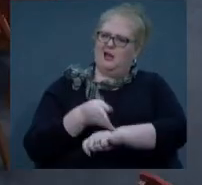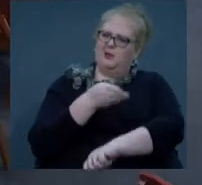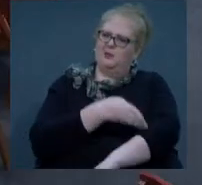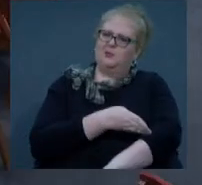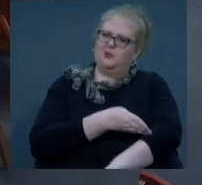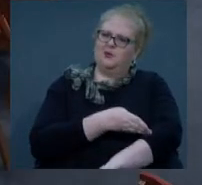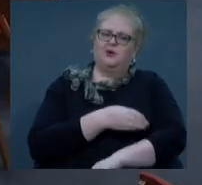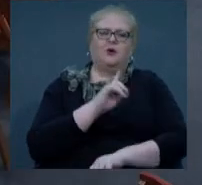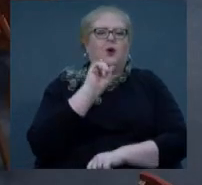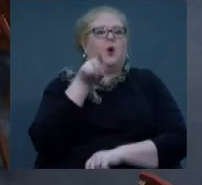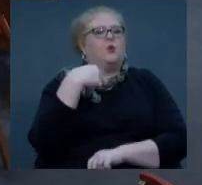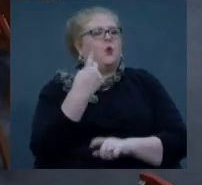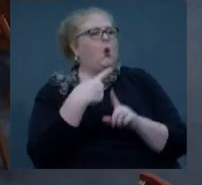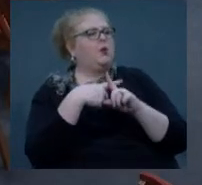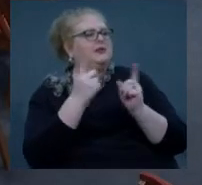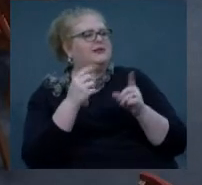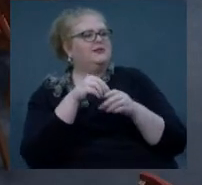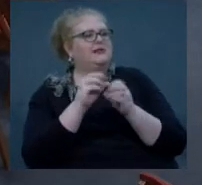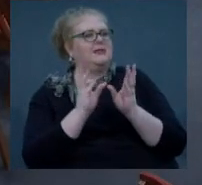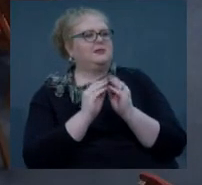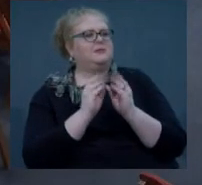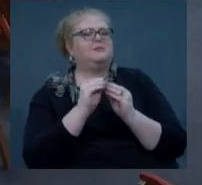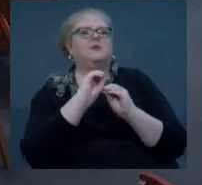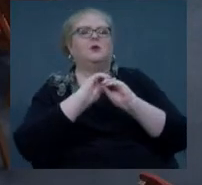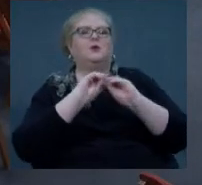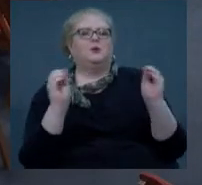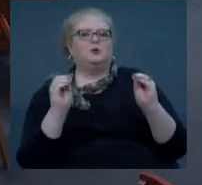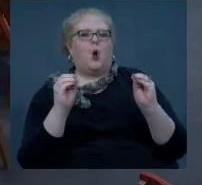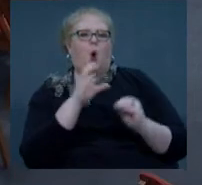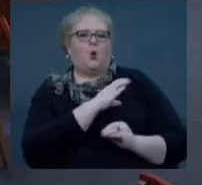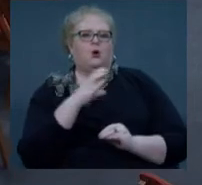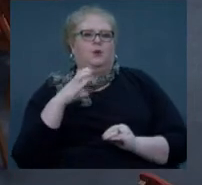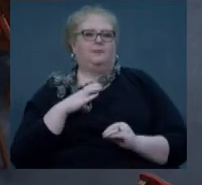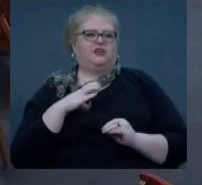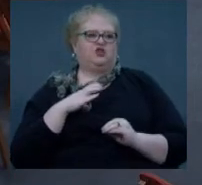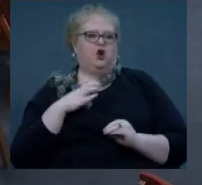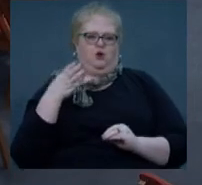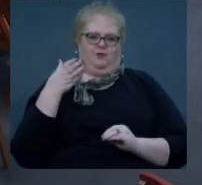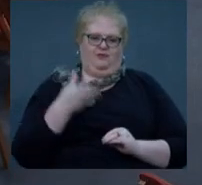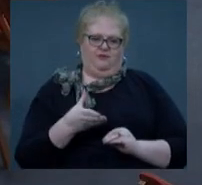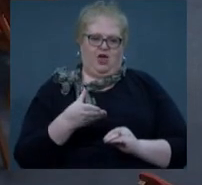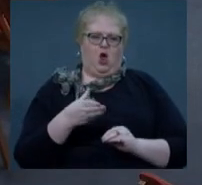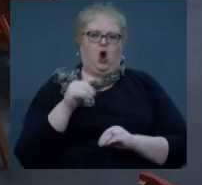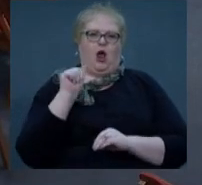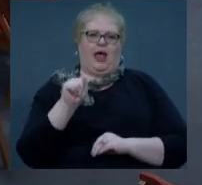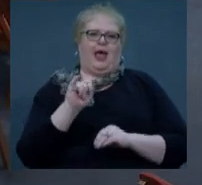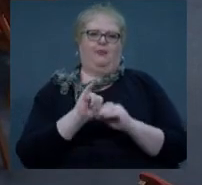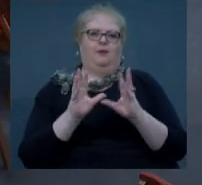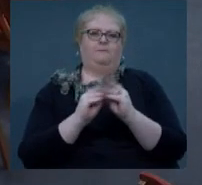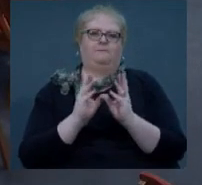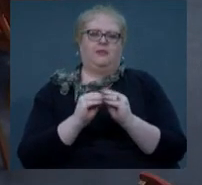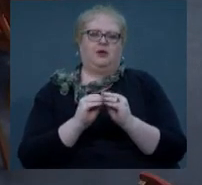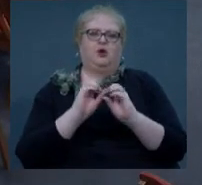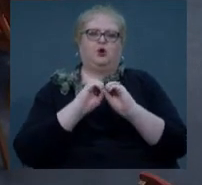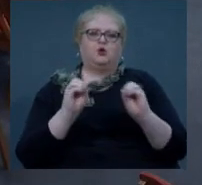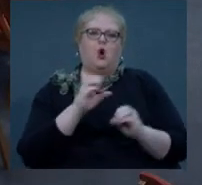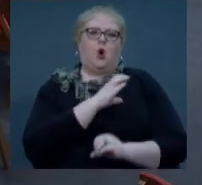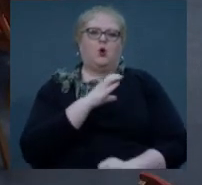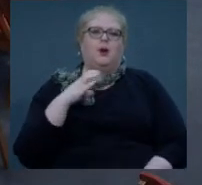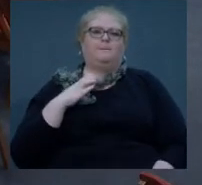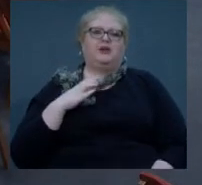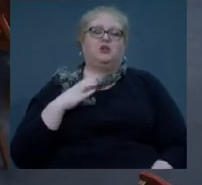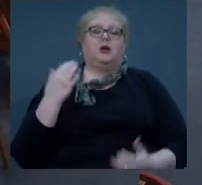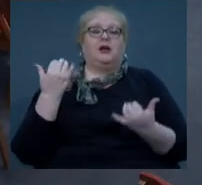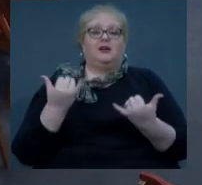difference in your meeting is you won't have commissioners sitting at the meeting. What? You won't have commissioners sitting in the meeting at the table as you